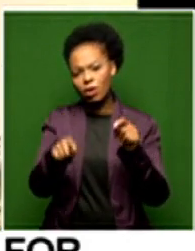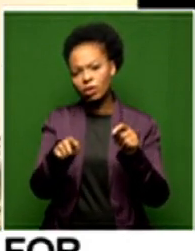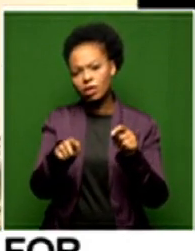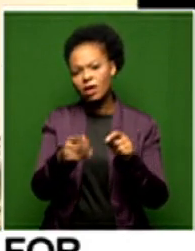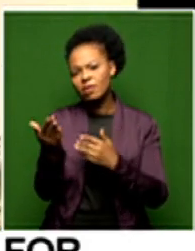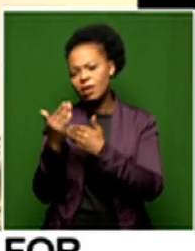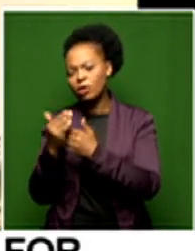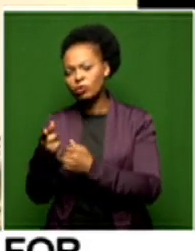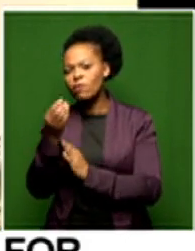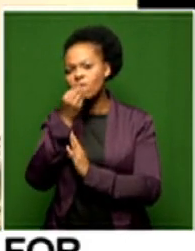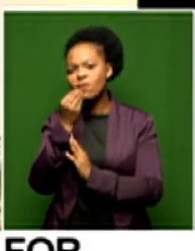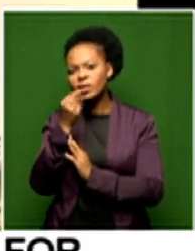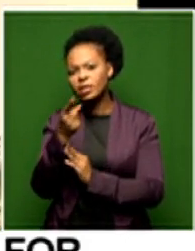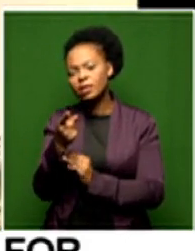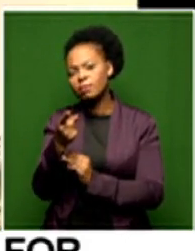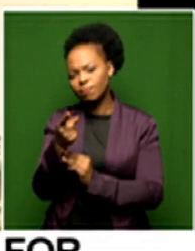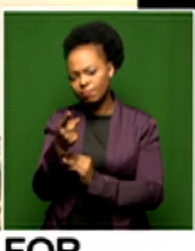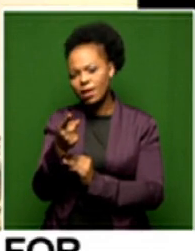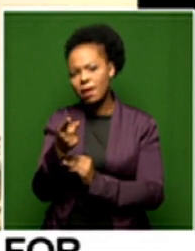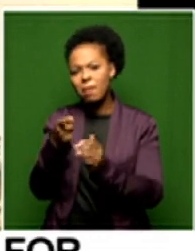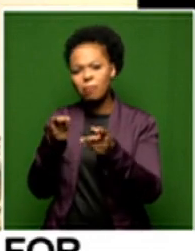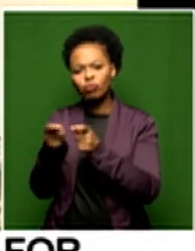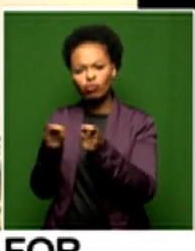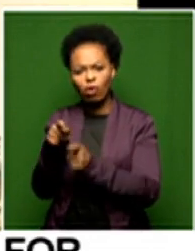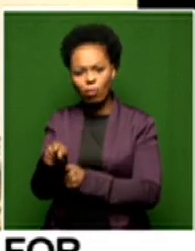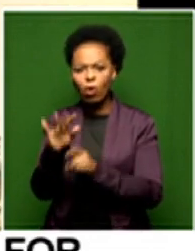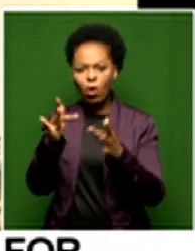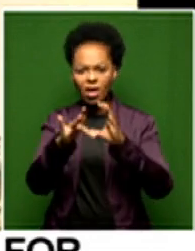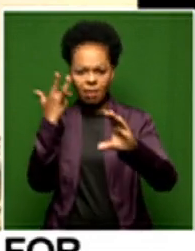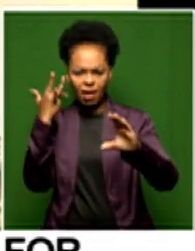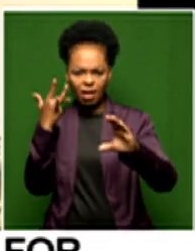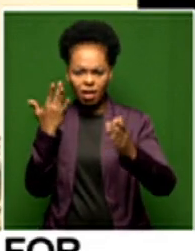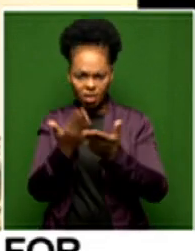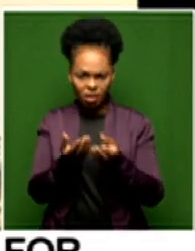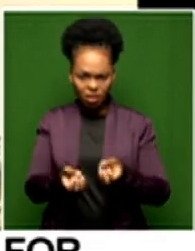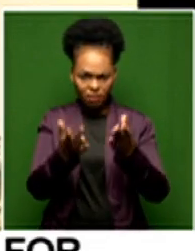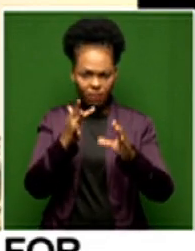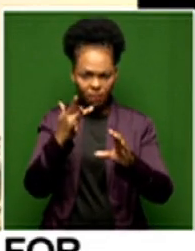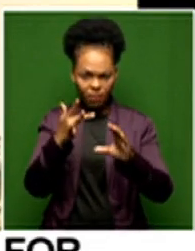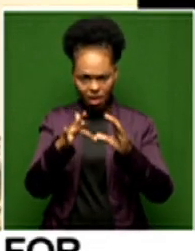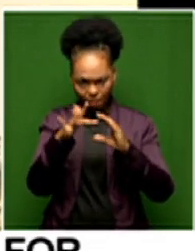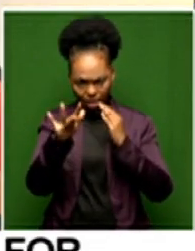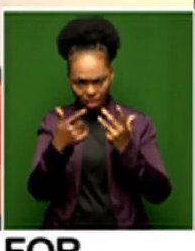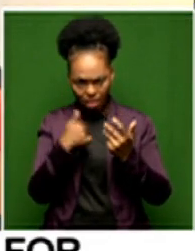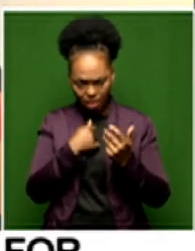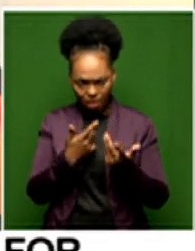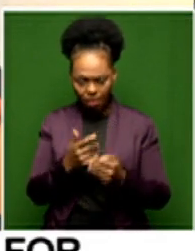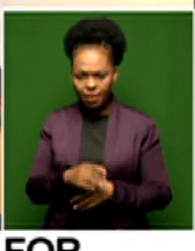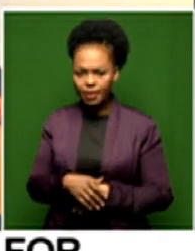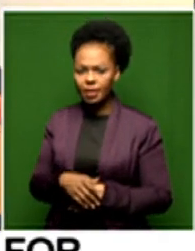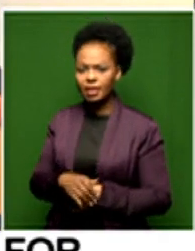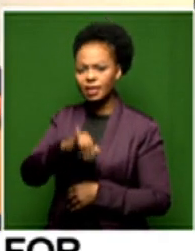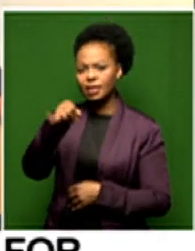community garden, or they can just email me. Could I share my email? Sure, certainly. Go ahead.